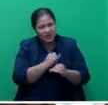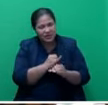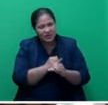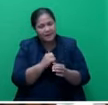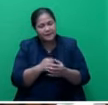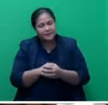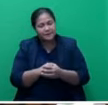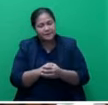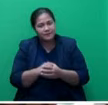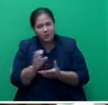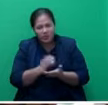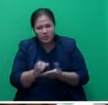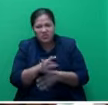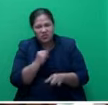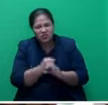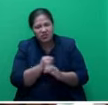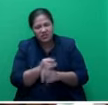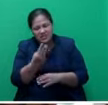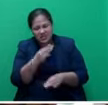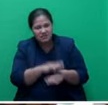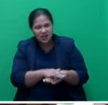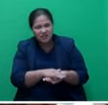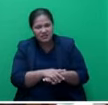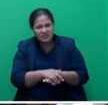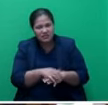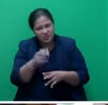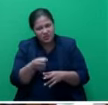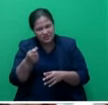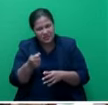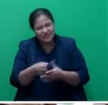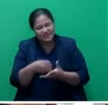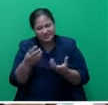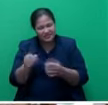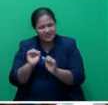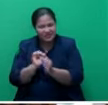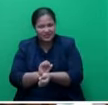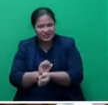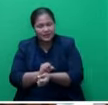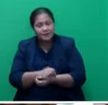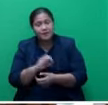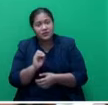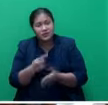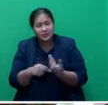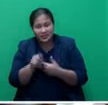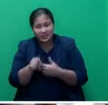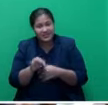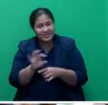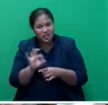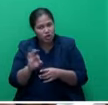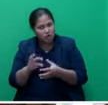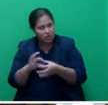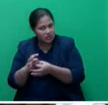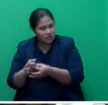commission of the offence, 3 months, or suspended sentence. These things, Mr. Speaker, sir, does not lead to certainty